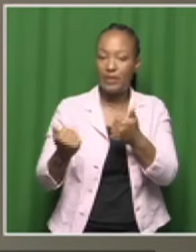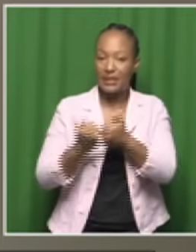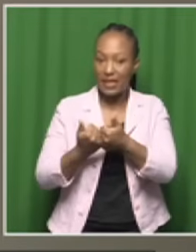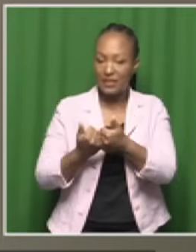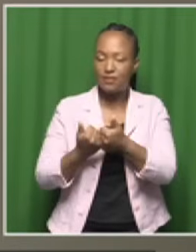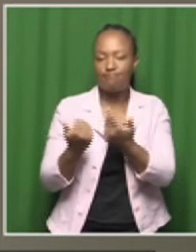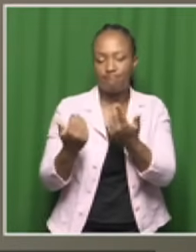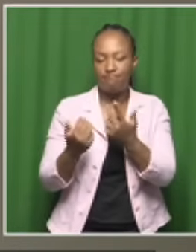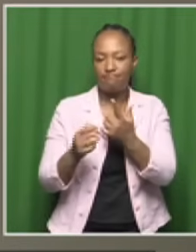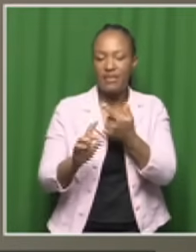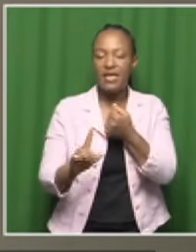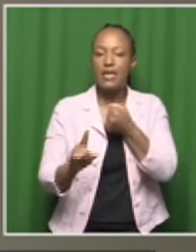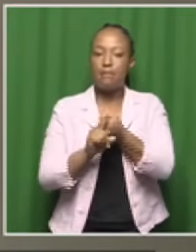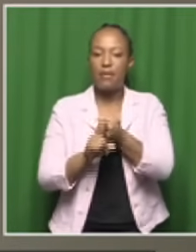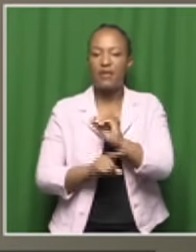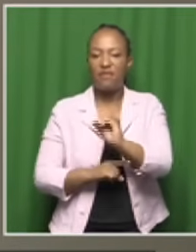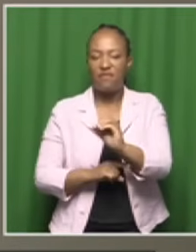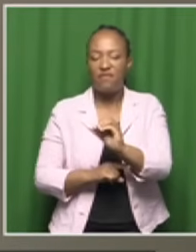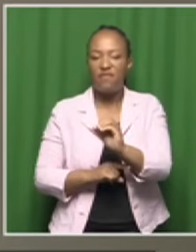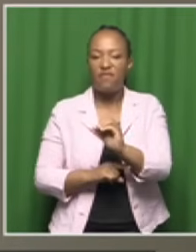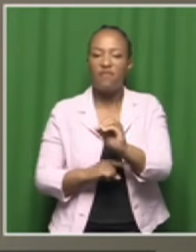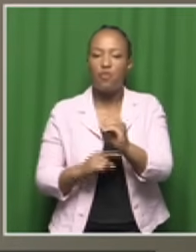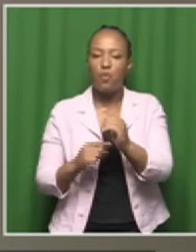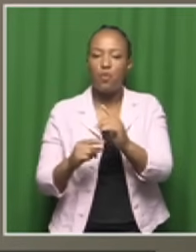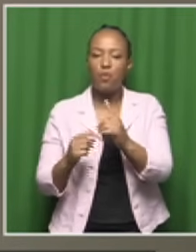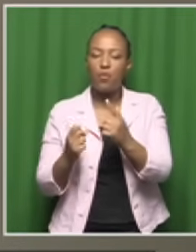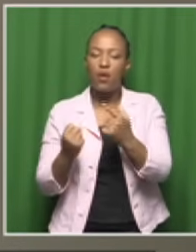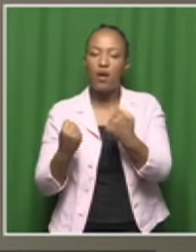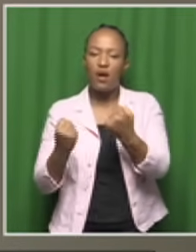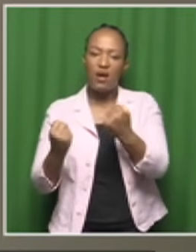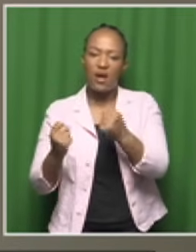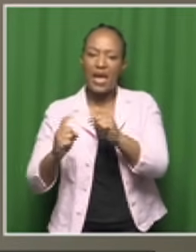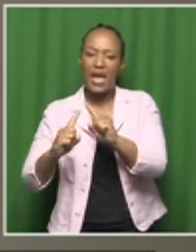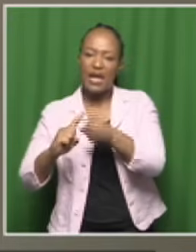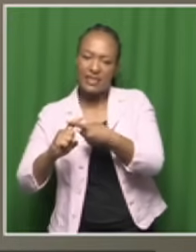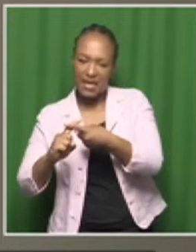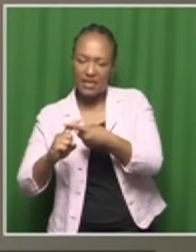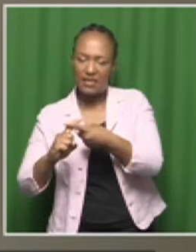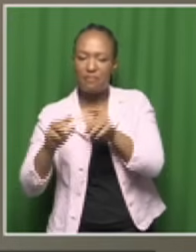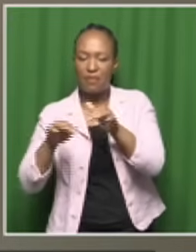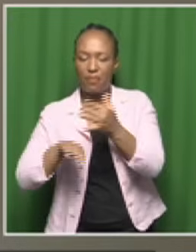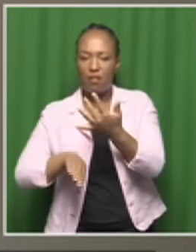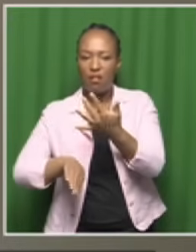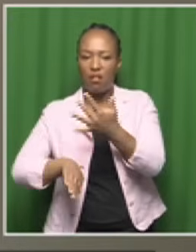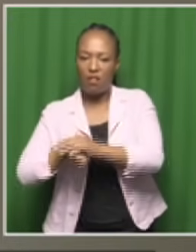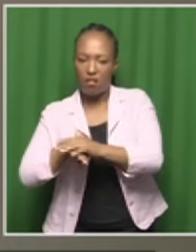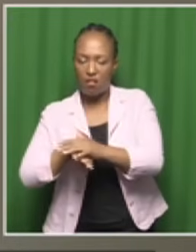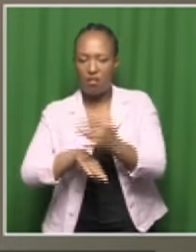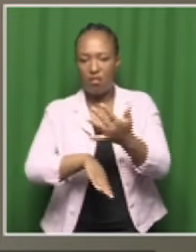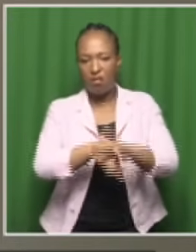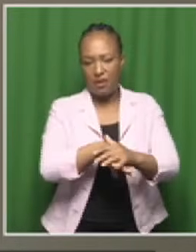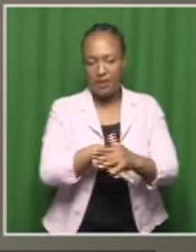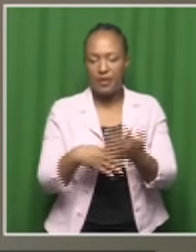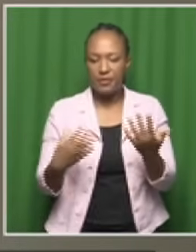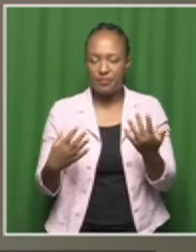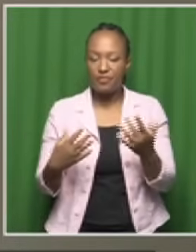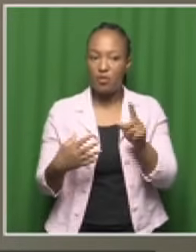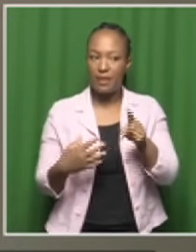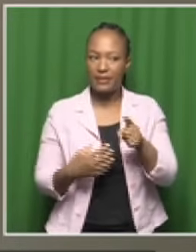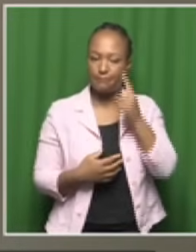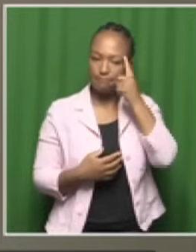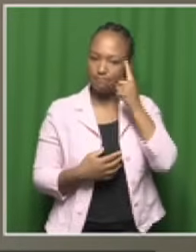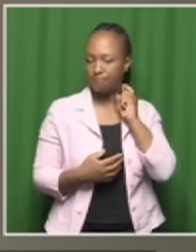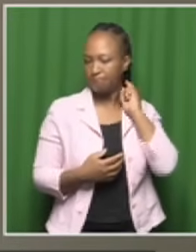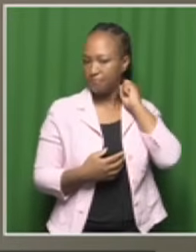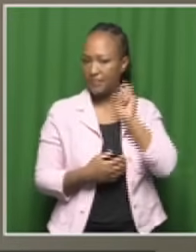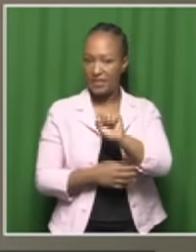high fatalities that we see on our South African roads, and it's something that we definitely need to take heed of in South